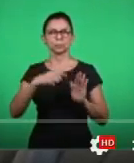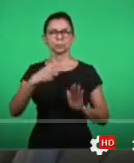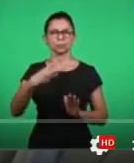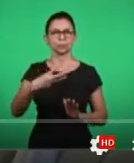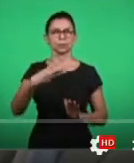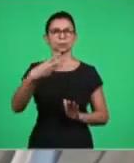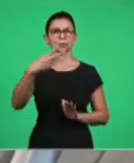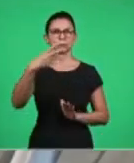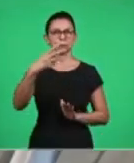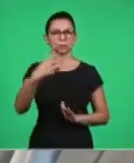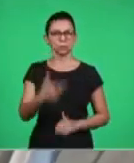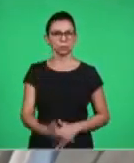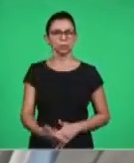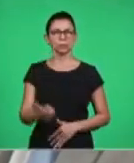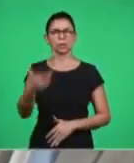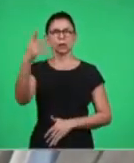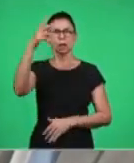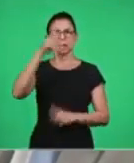verse 32.